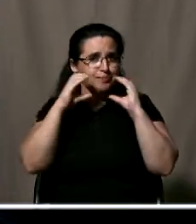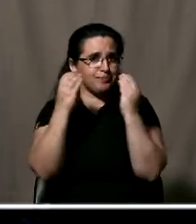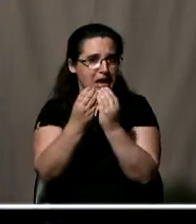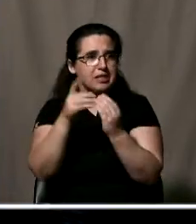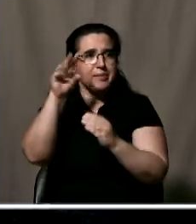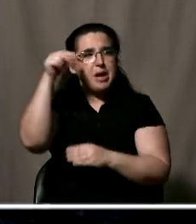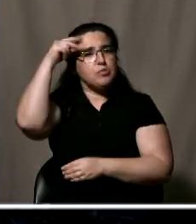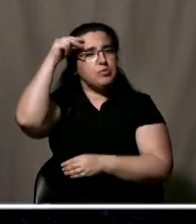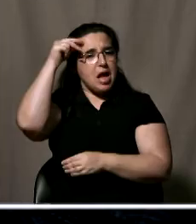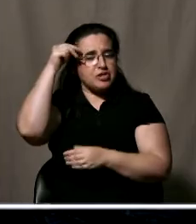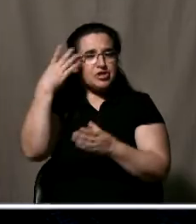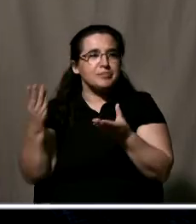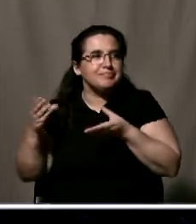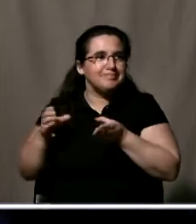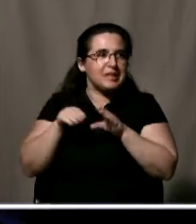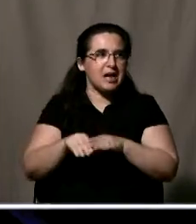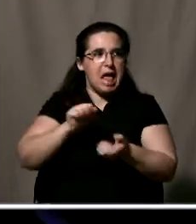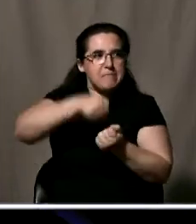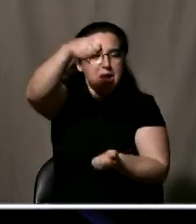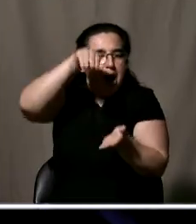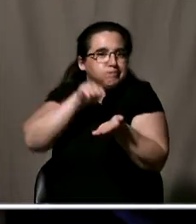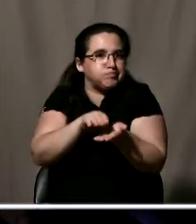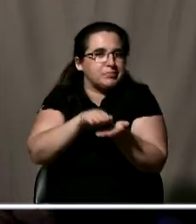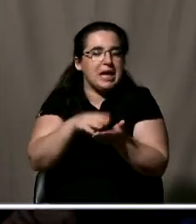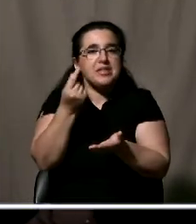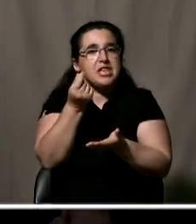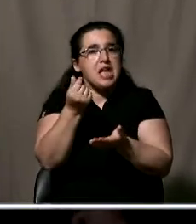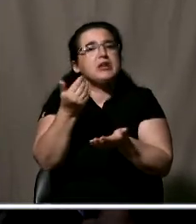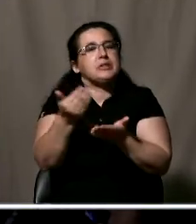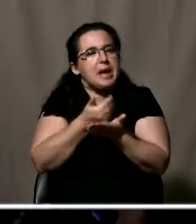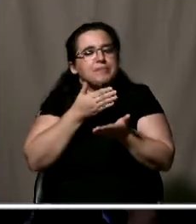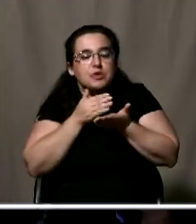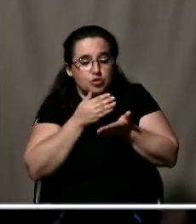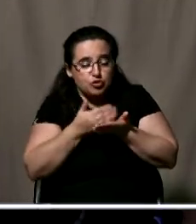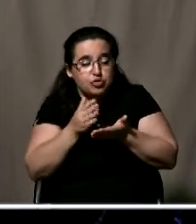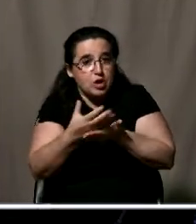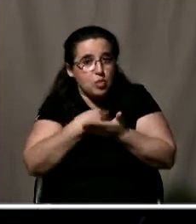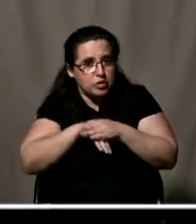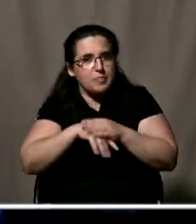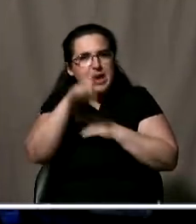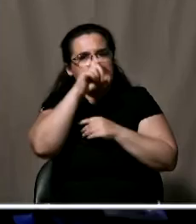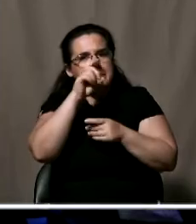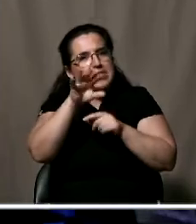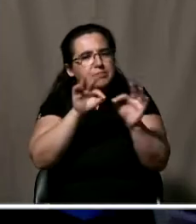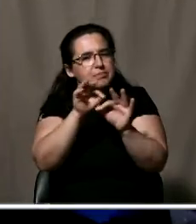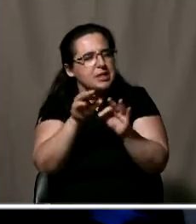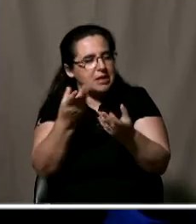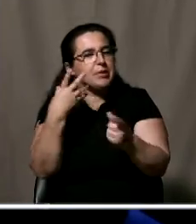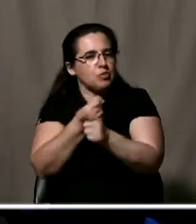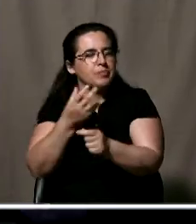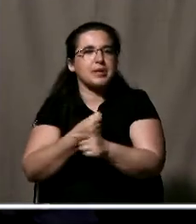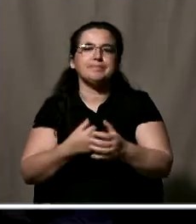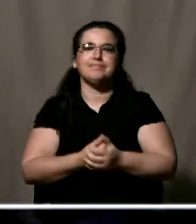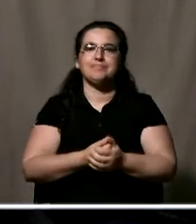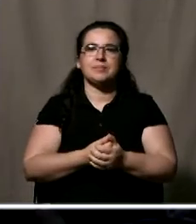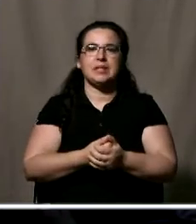Saved up a little money for some souvenirs. E tinha algum dinheirinho de lado para alguns souvenirs que ele pudesse Couldn't comprar. Wait for the day of the cruise. E